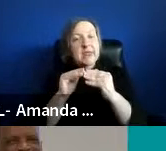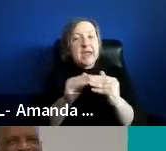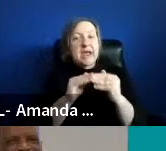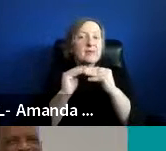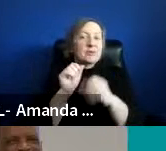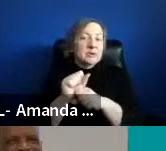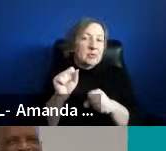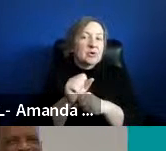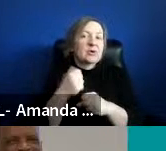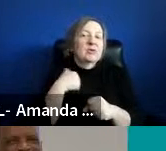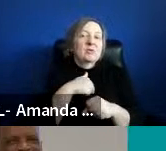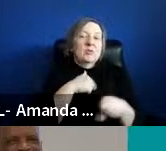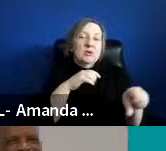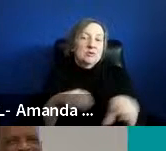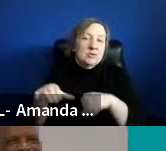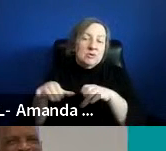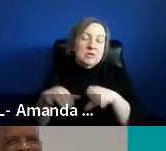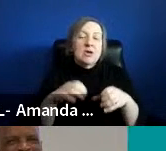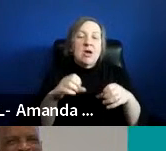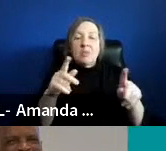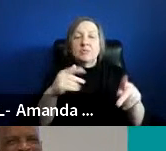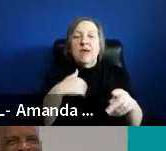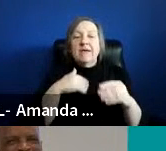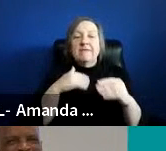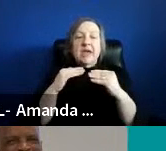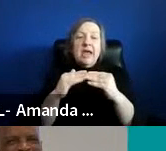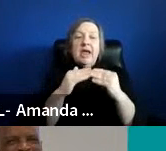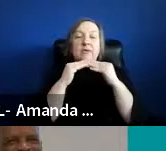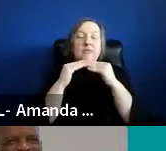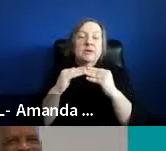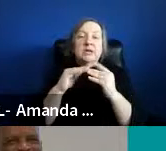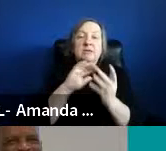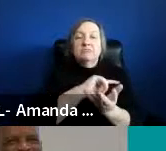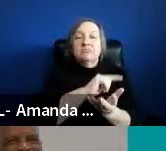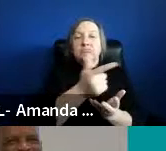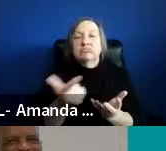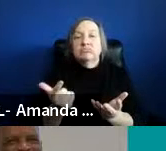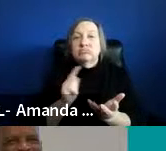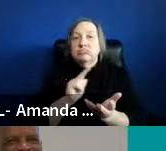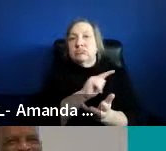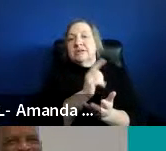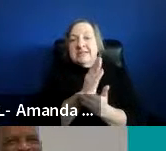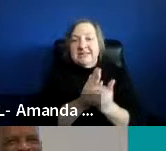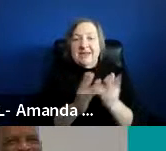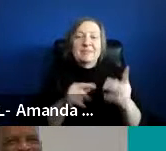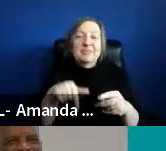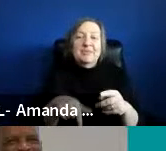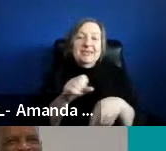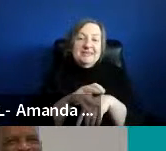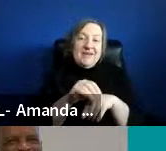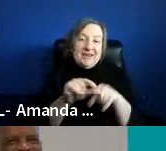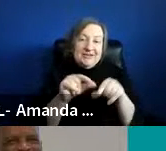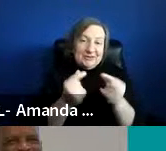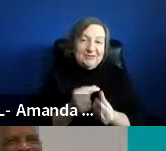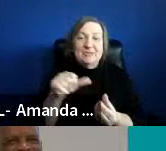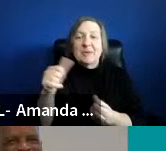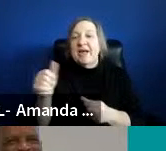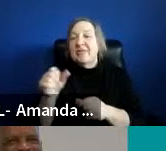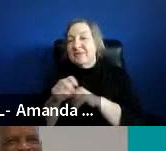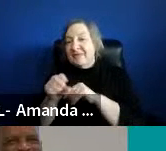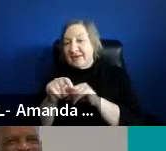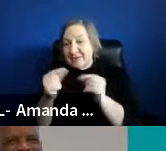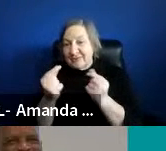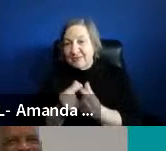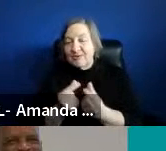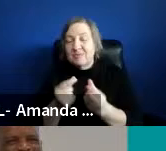doing. There was an opportunity to have an equity roundtable that I know some of the members of this advisory group and other advisory groups had the